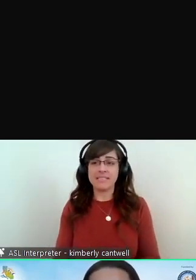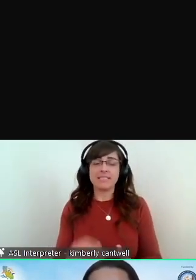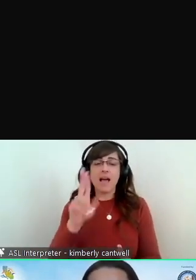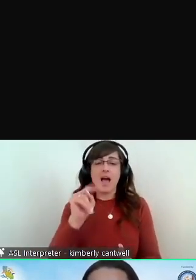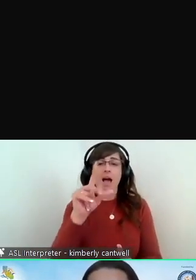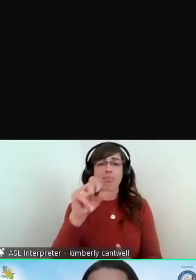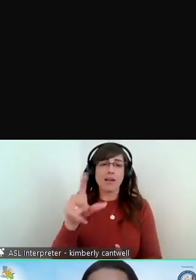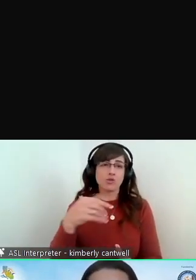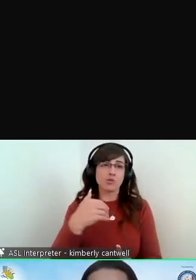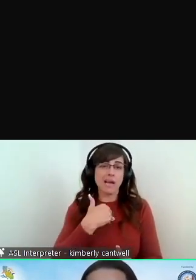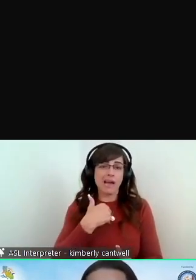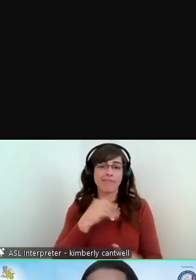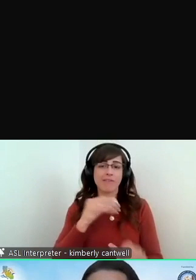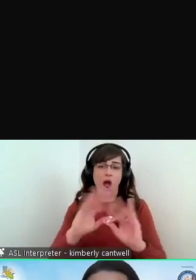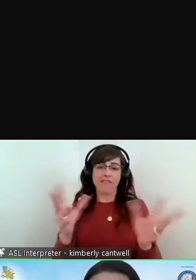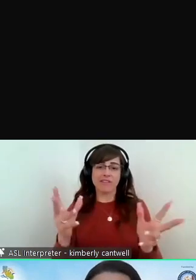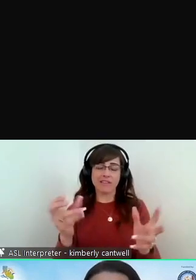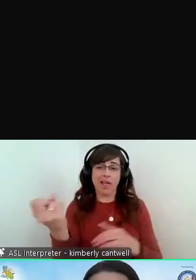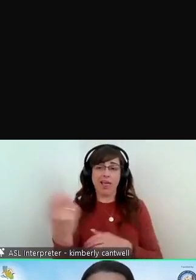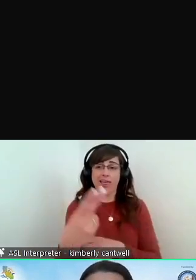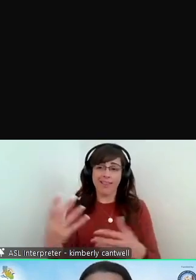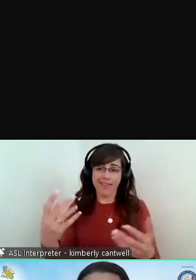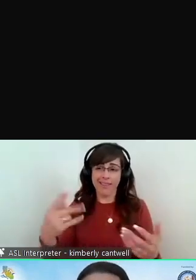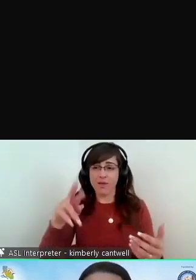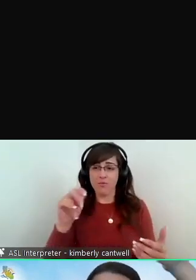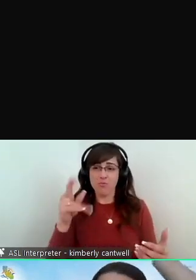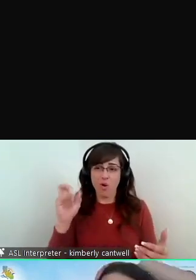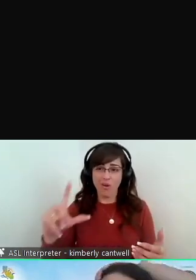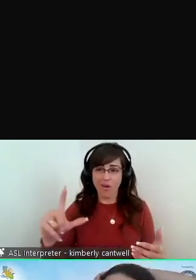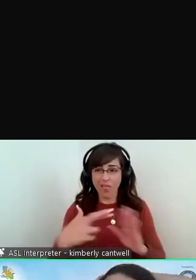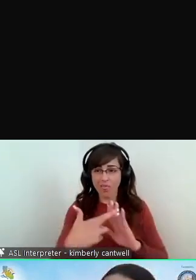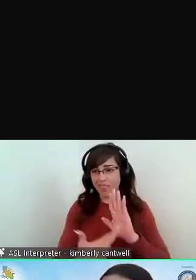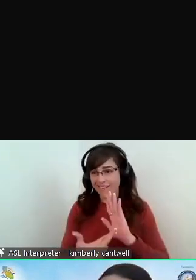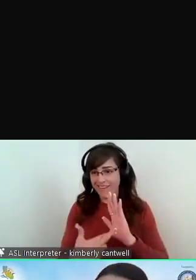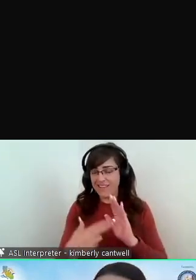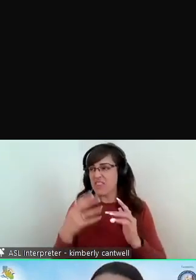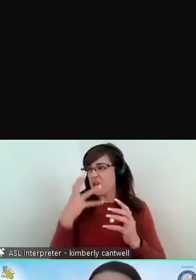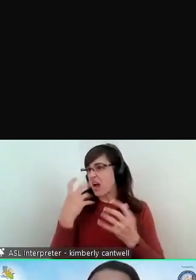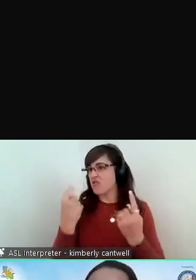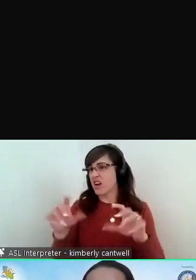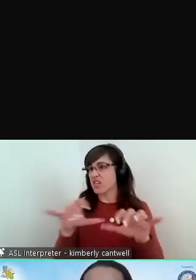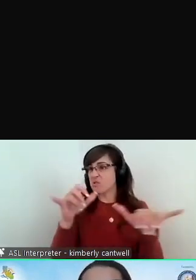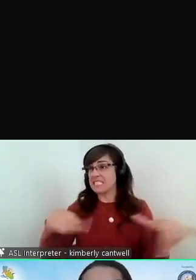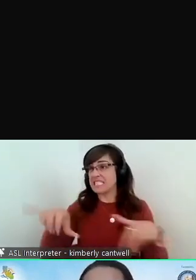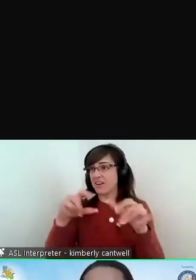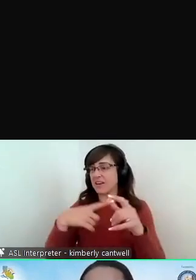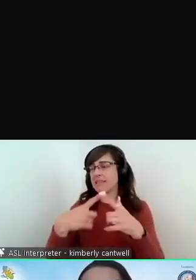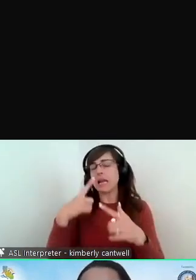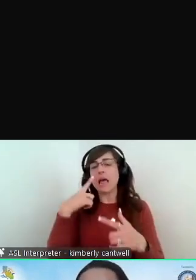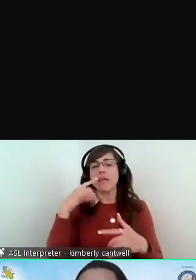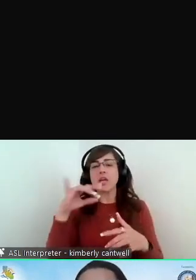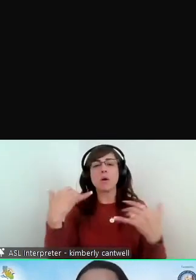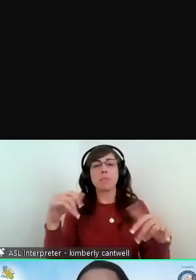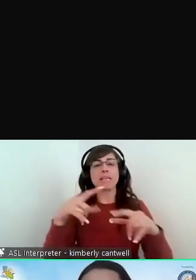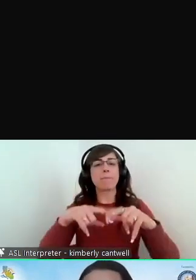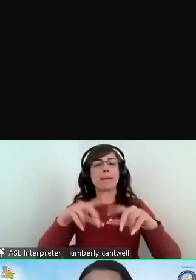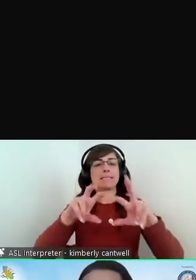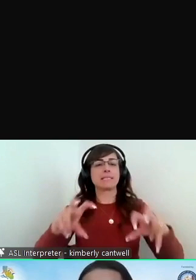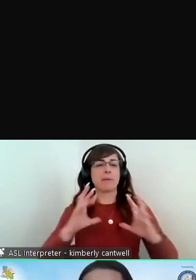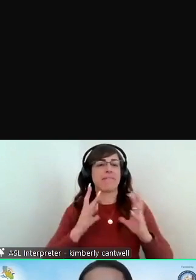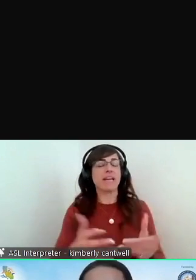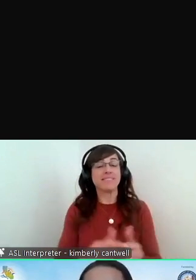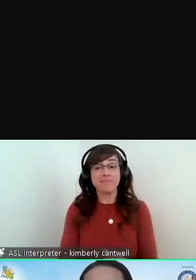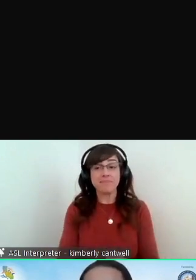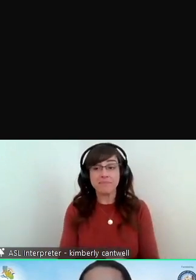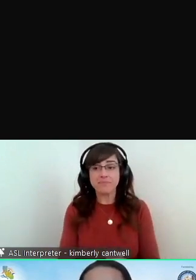Unless you have a child who's like throwing the protocol at you because they're mad that you tried to do a standardized, then I think your play-based assessment's